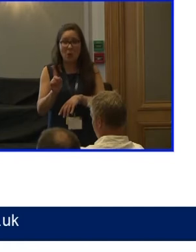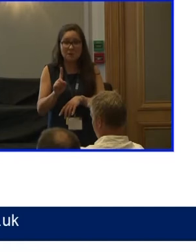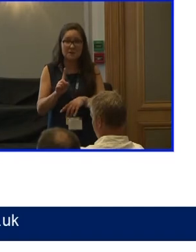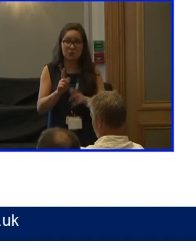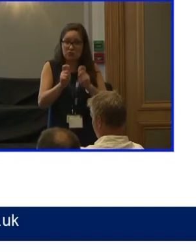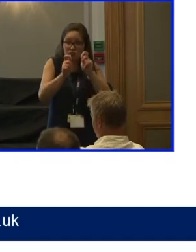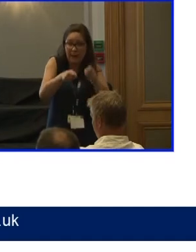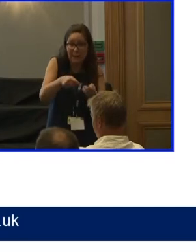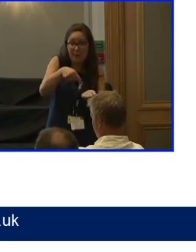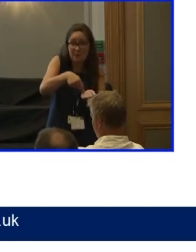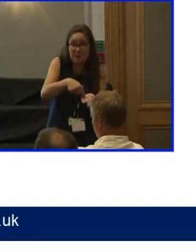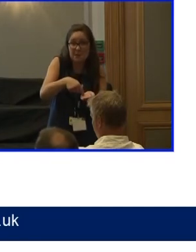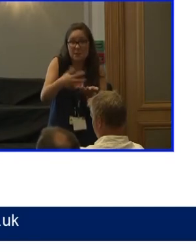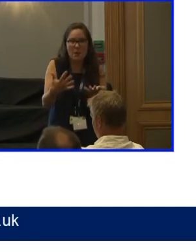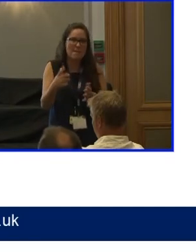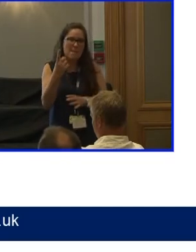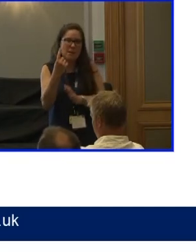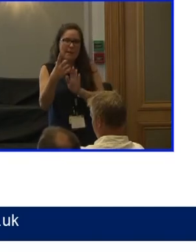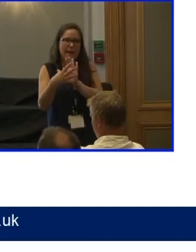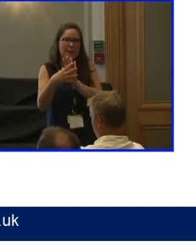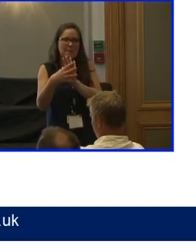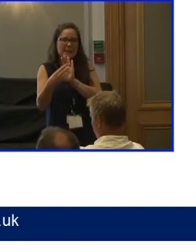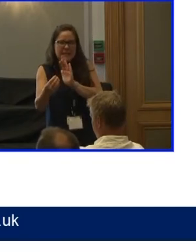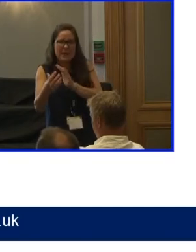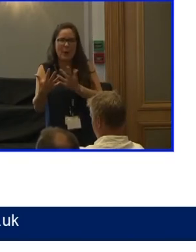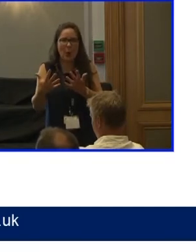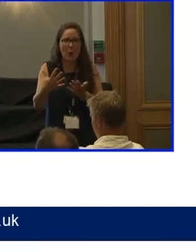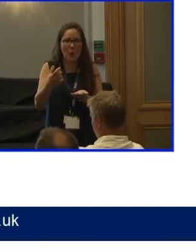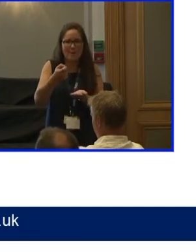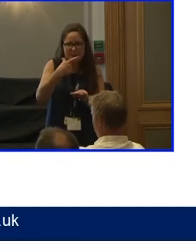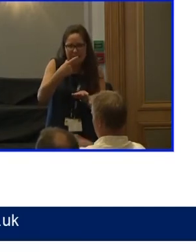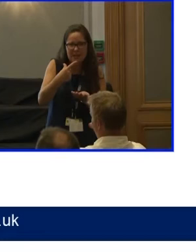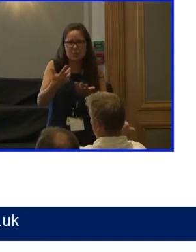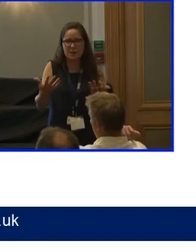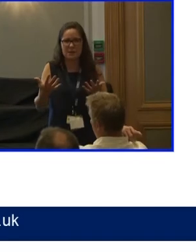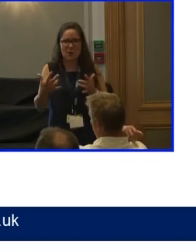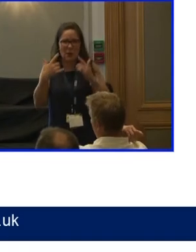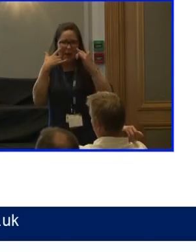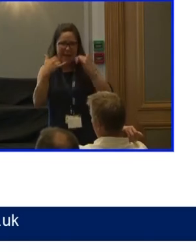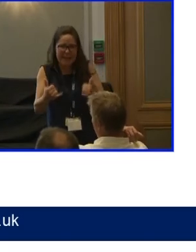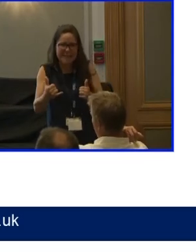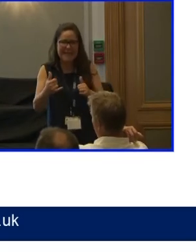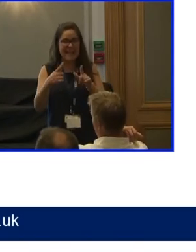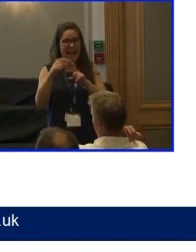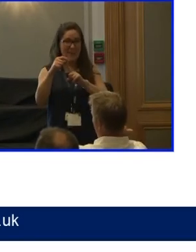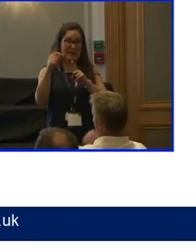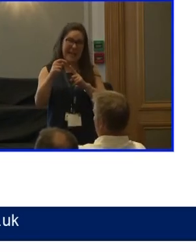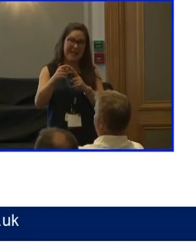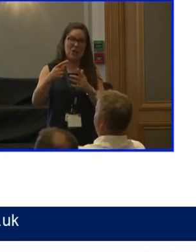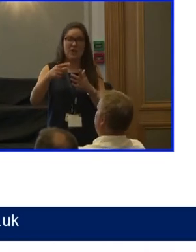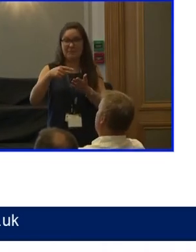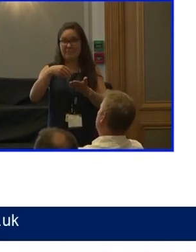and any placebo, costs for laboratories, costs for statistical analysis, application fees, participant